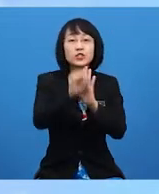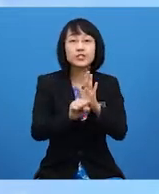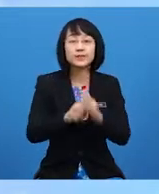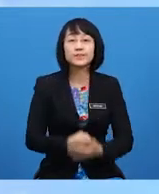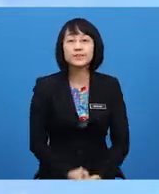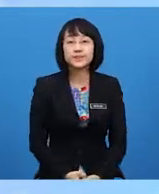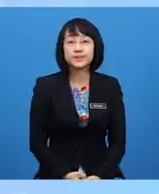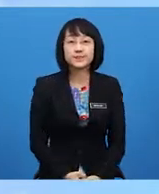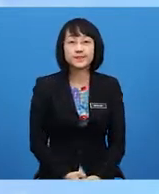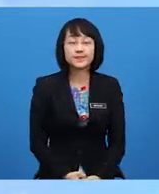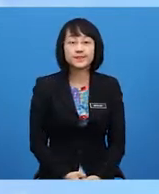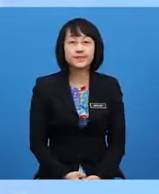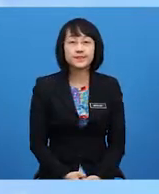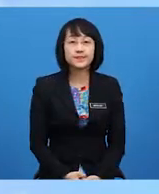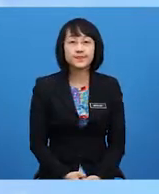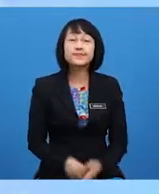For example,